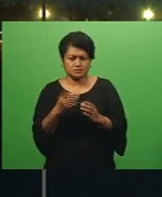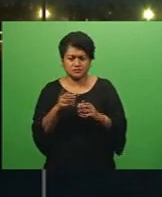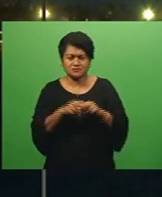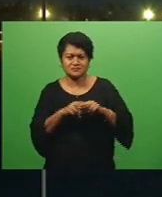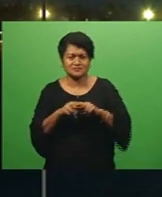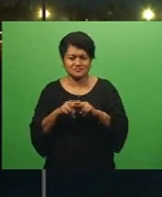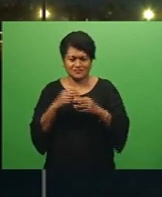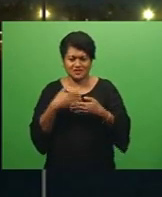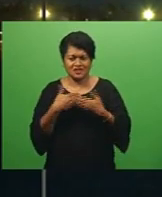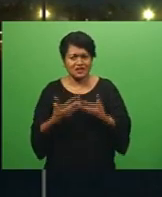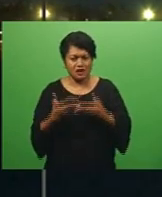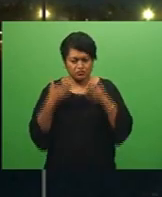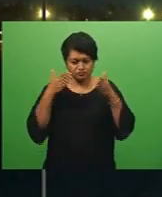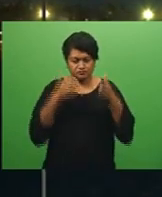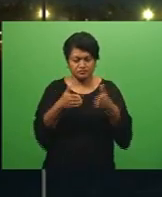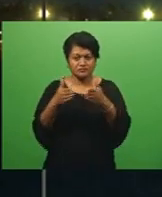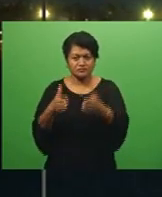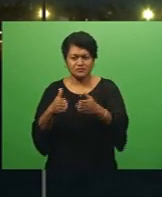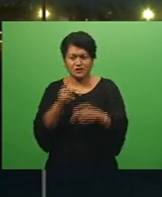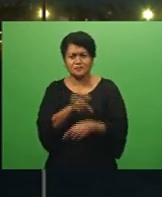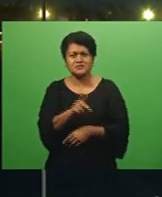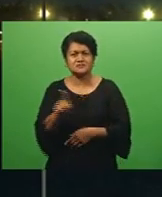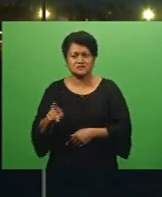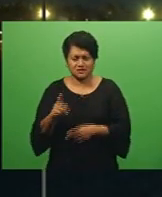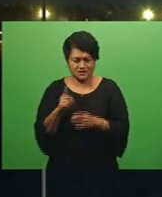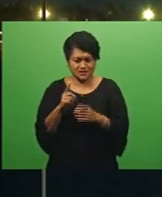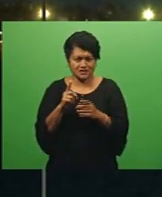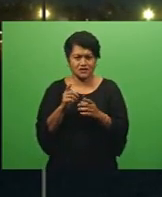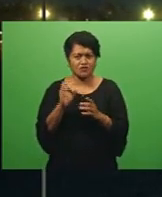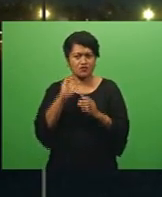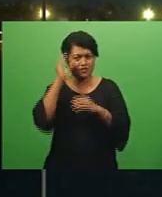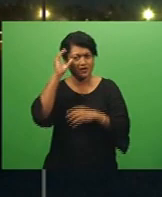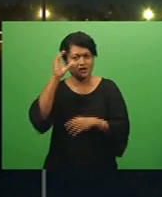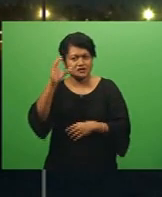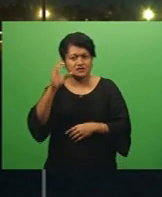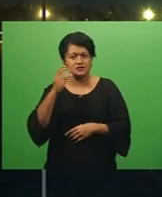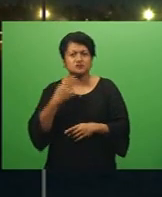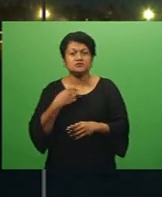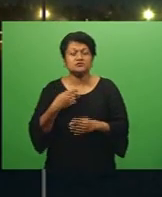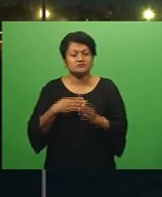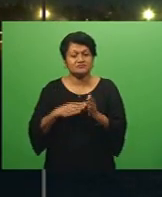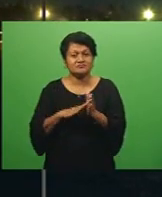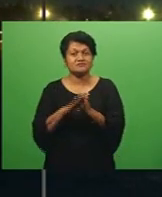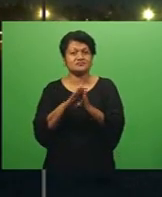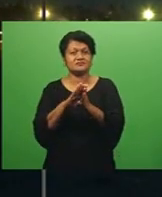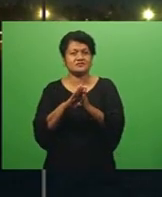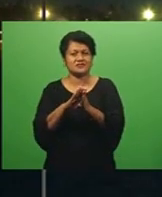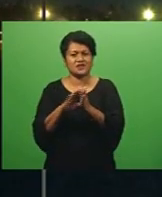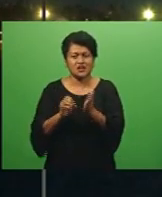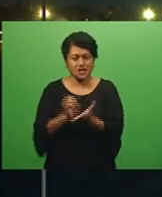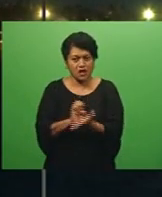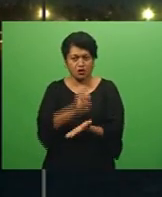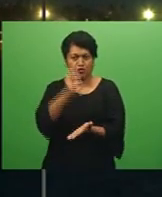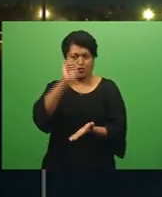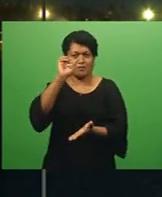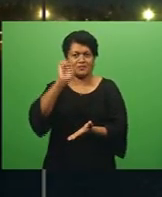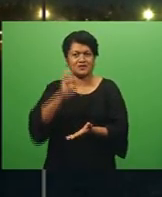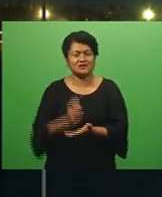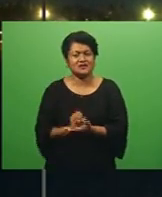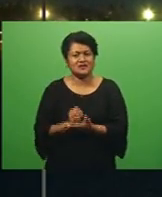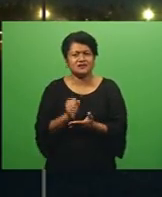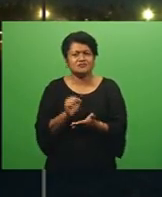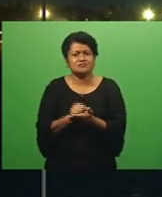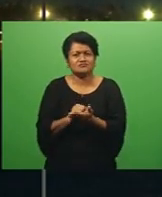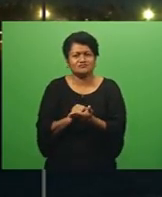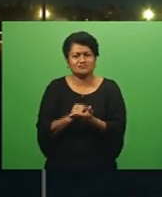specific countries to explore potential trade and investment markets to assist in economic recovery. Chief Executive Craig Strong says following